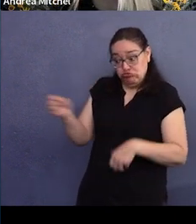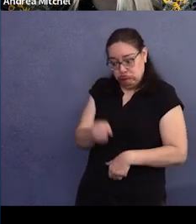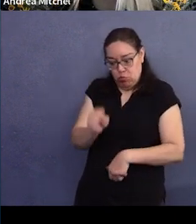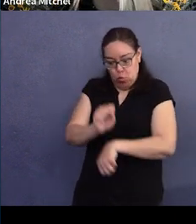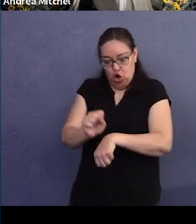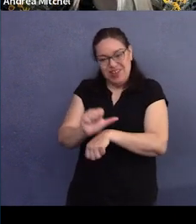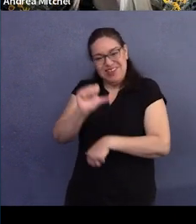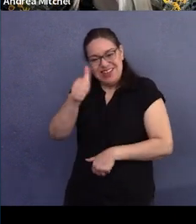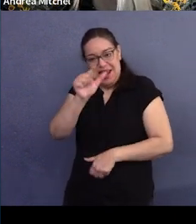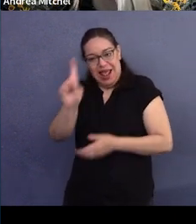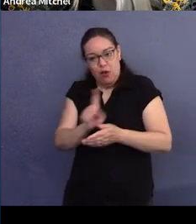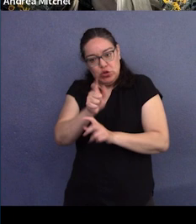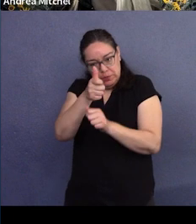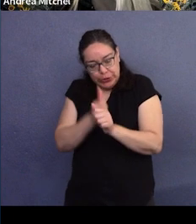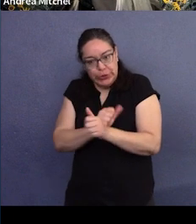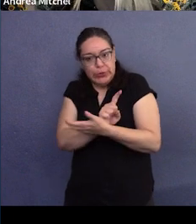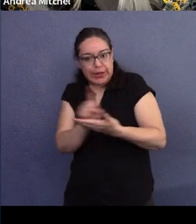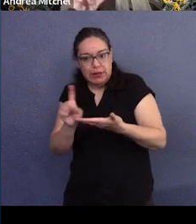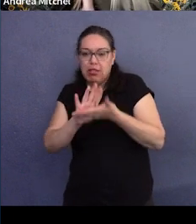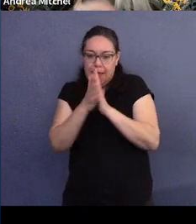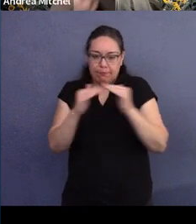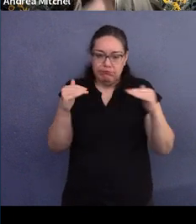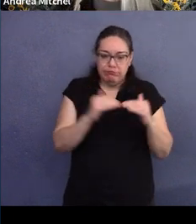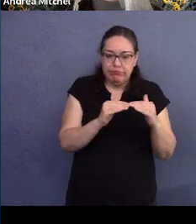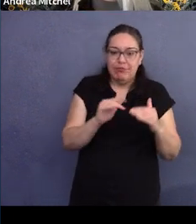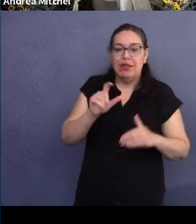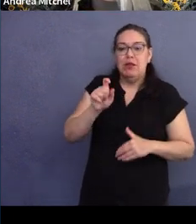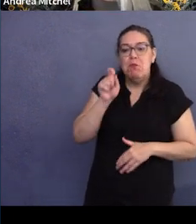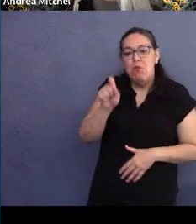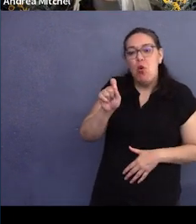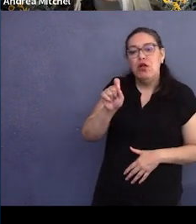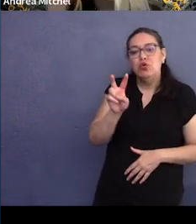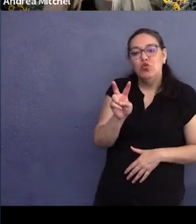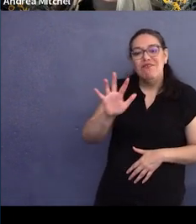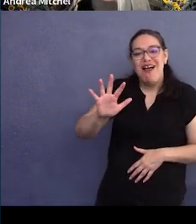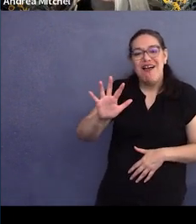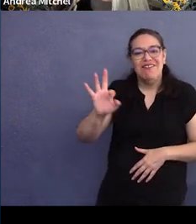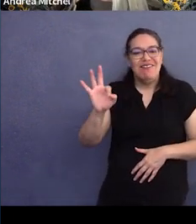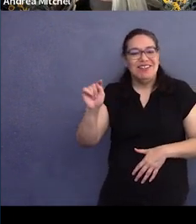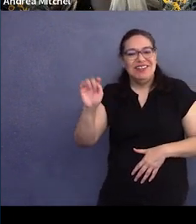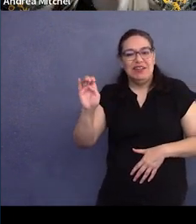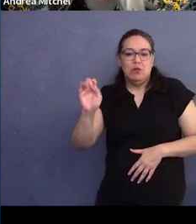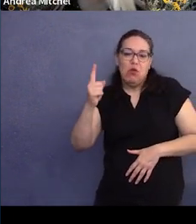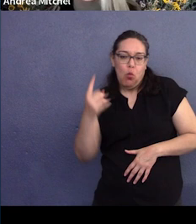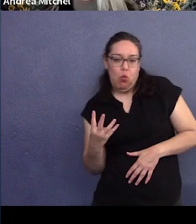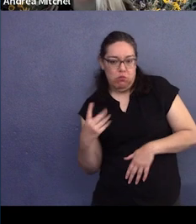you a 0.25 FTE. So you can do the math, or you can just use a cheat sheet, whatever you want to do.